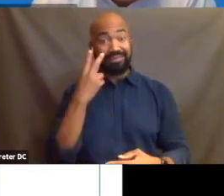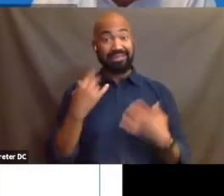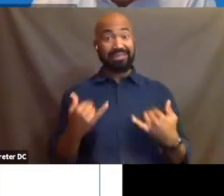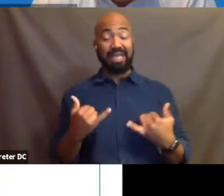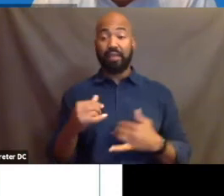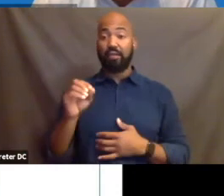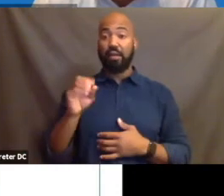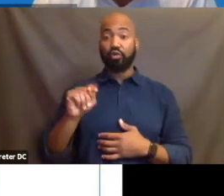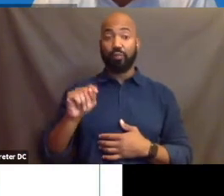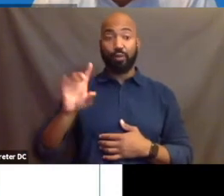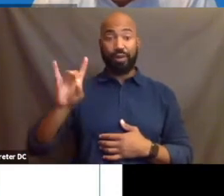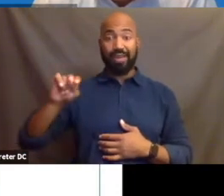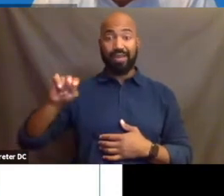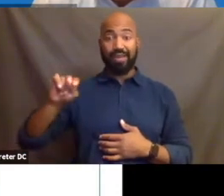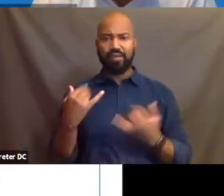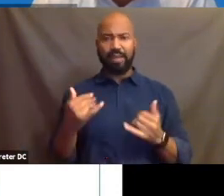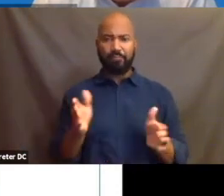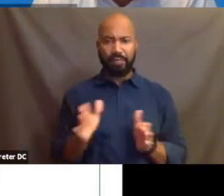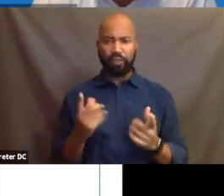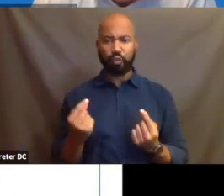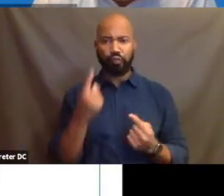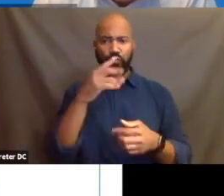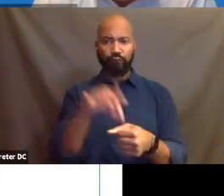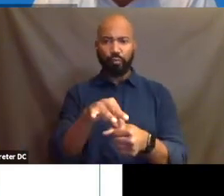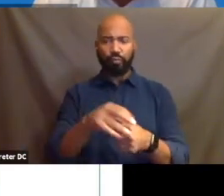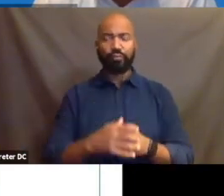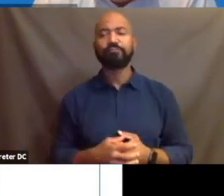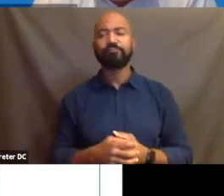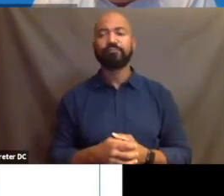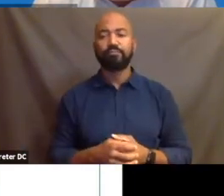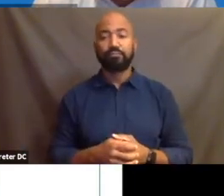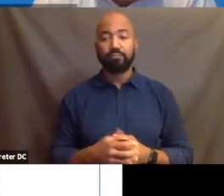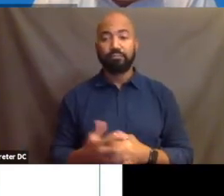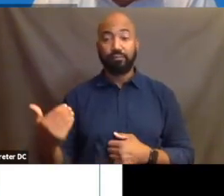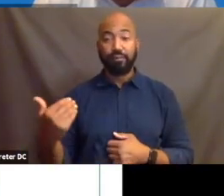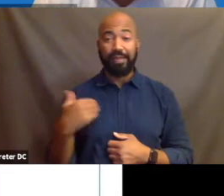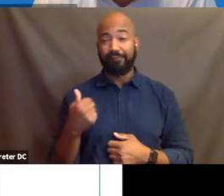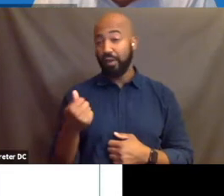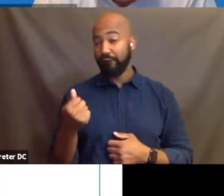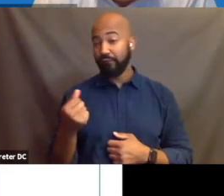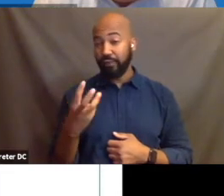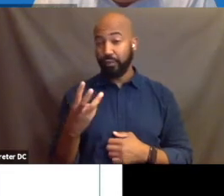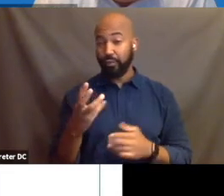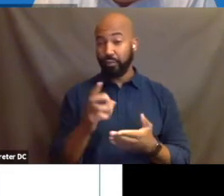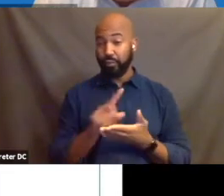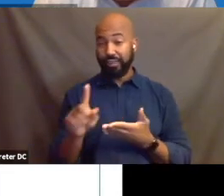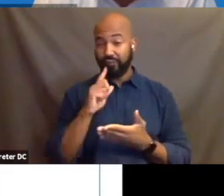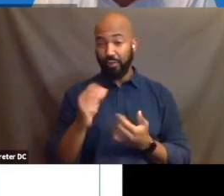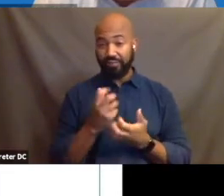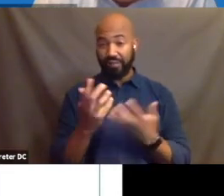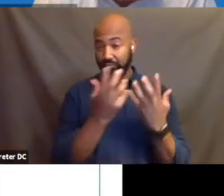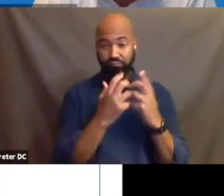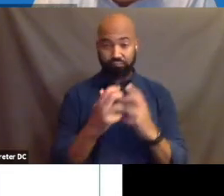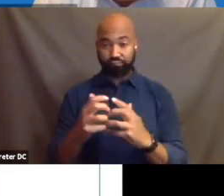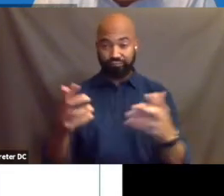here we are planning our vote. And we actually have like a few weeks to get things straightened out, but some